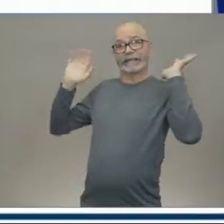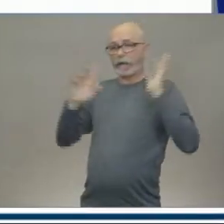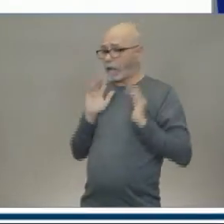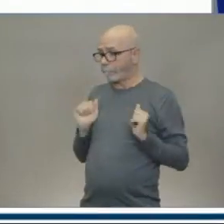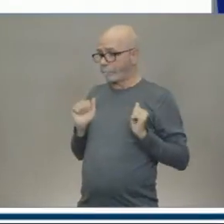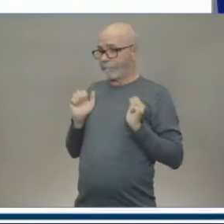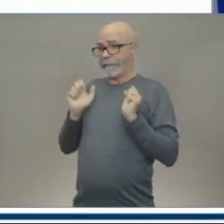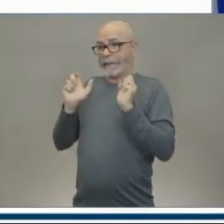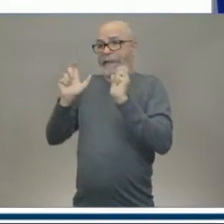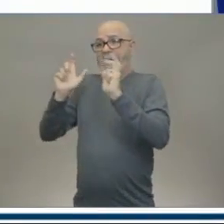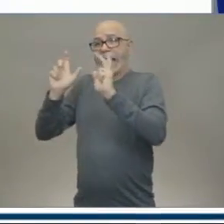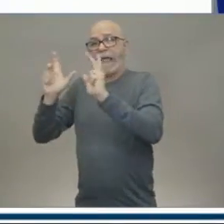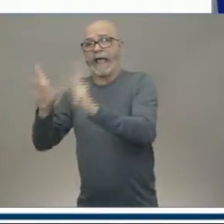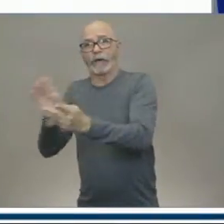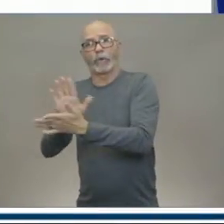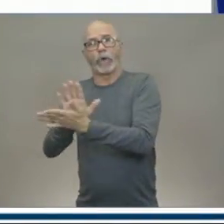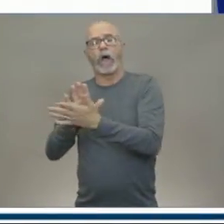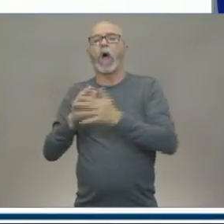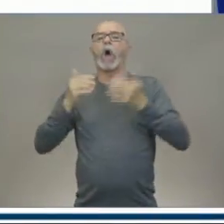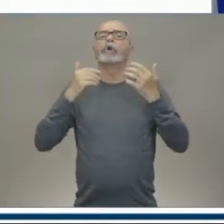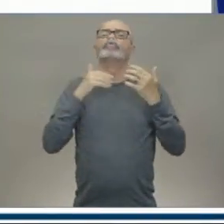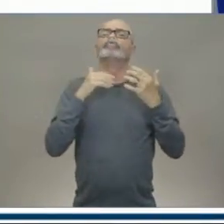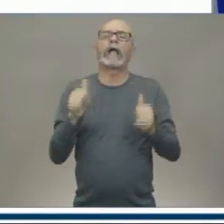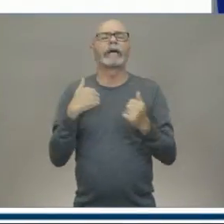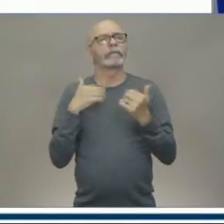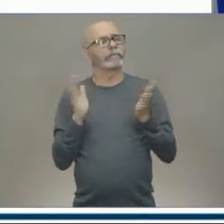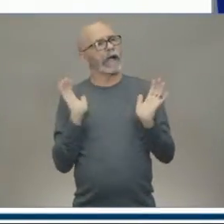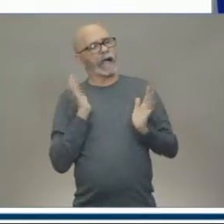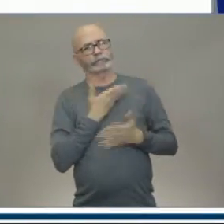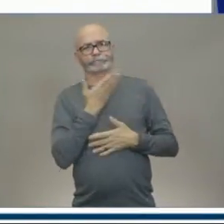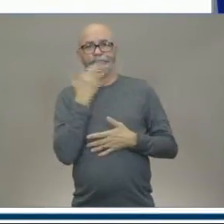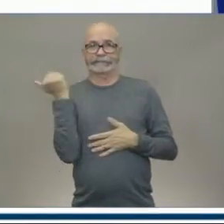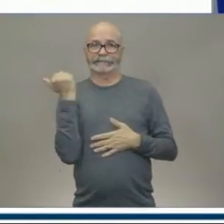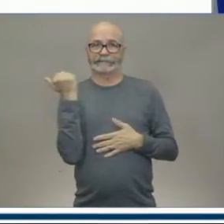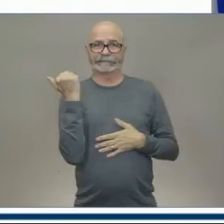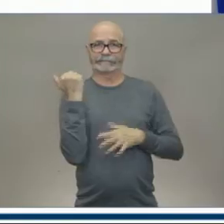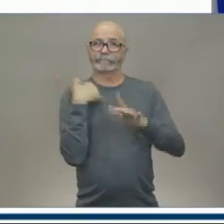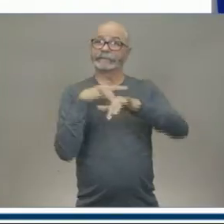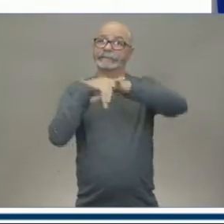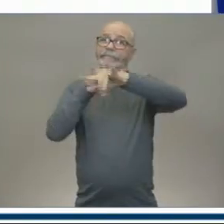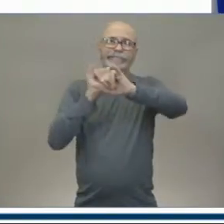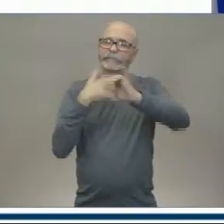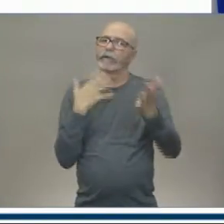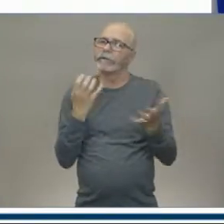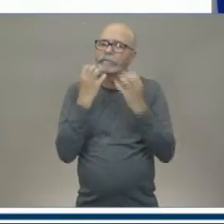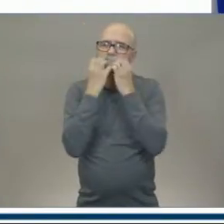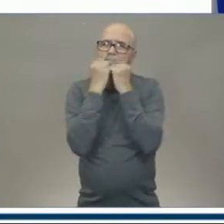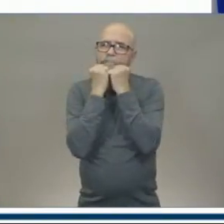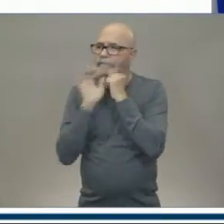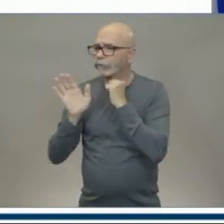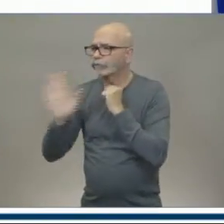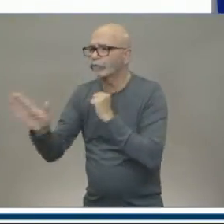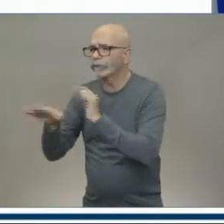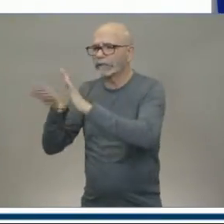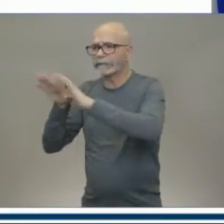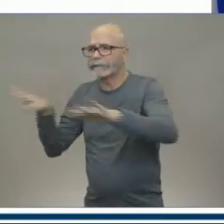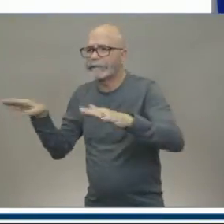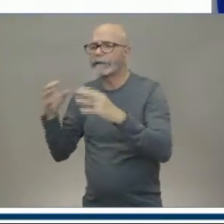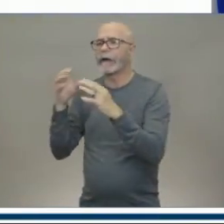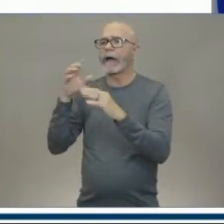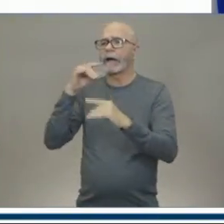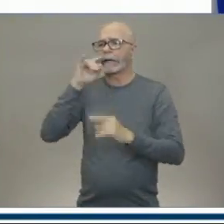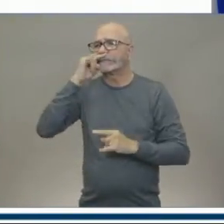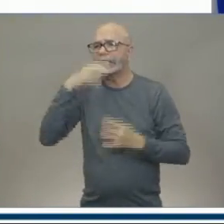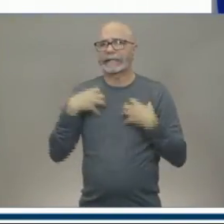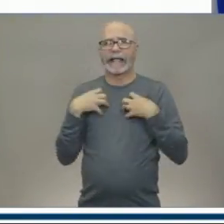the potential virus, but also that we care about other aspects of their health and their education. As I said to you, we went back at the